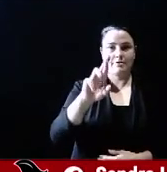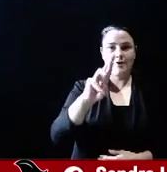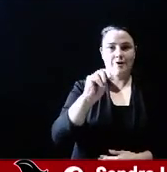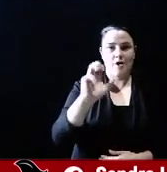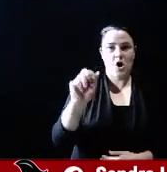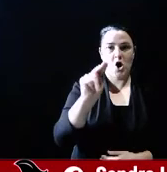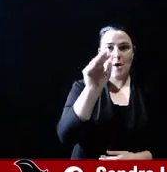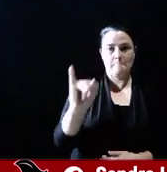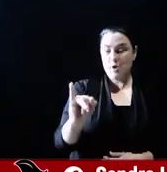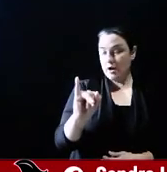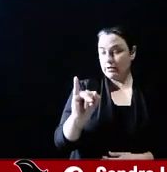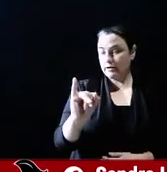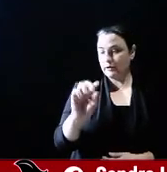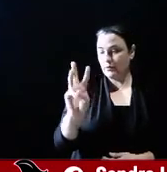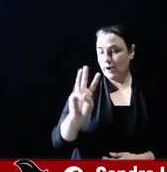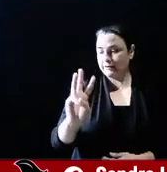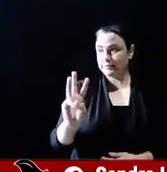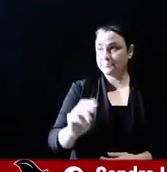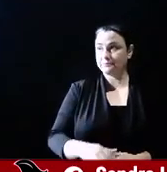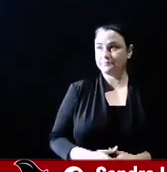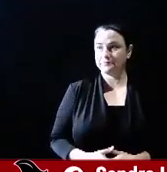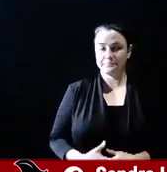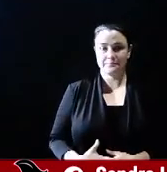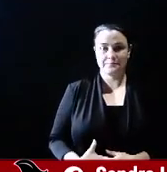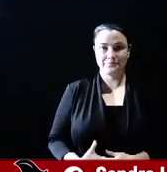Armani Diamante White.